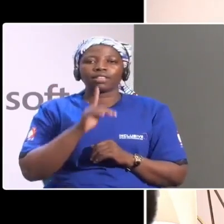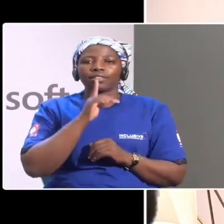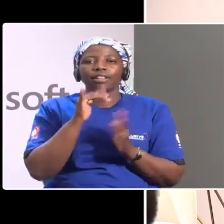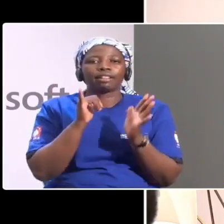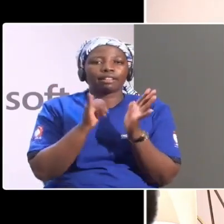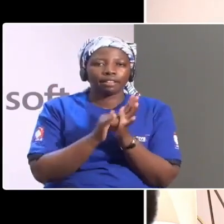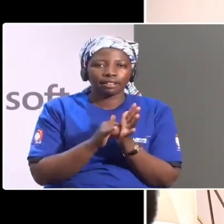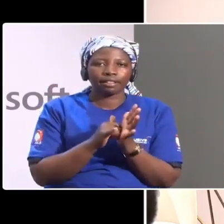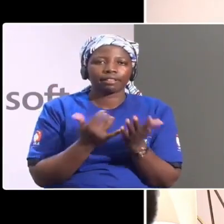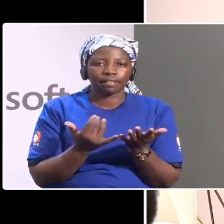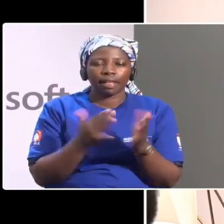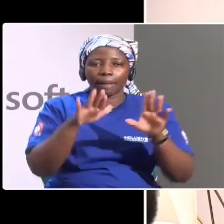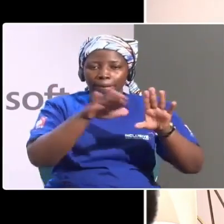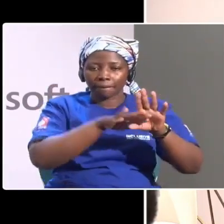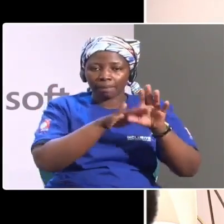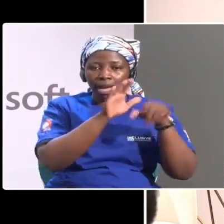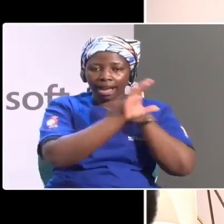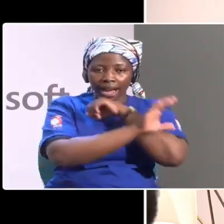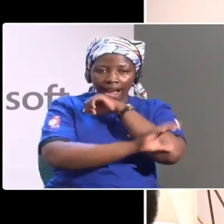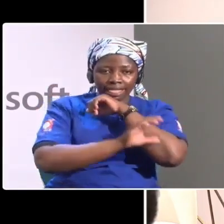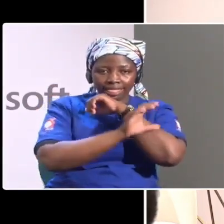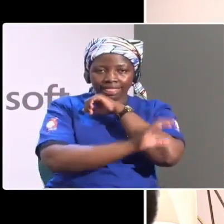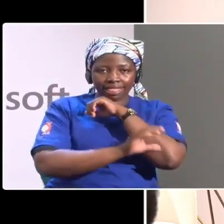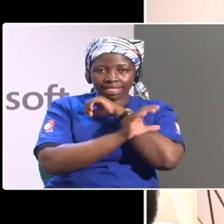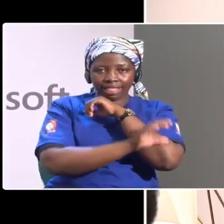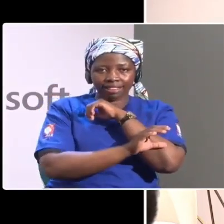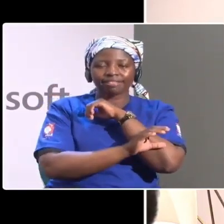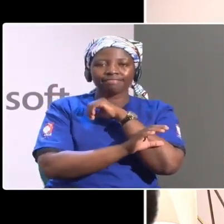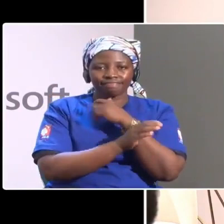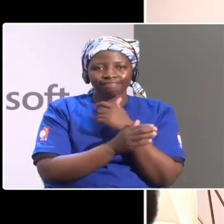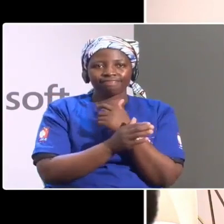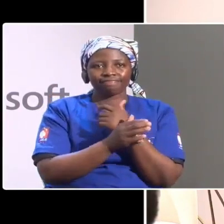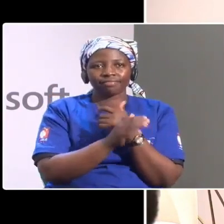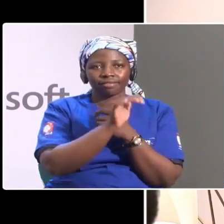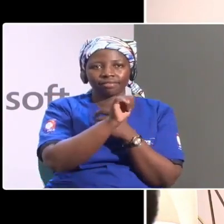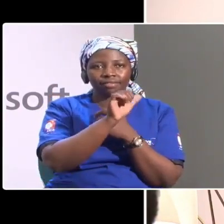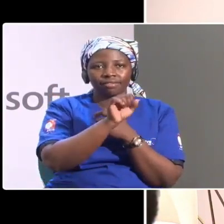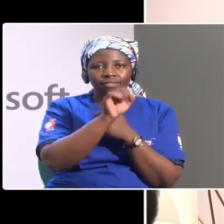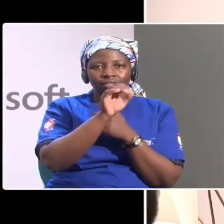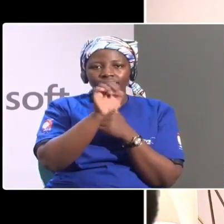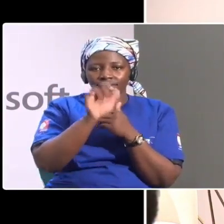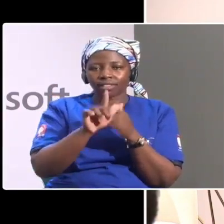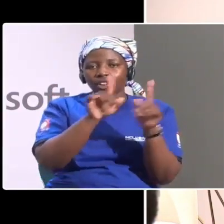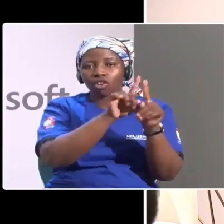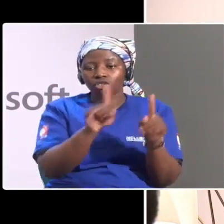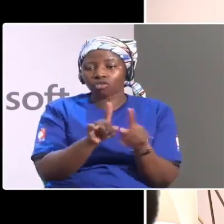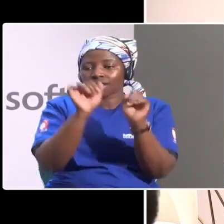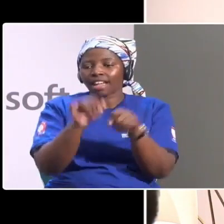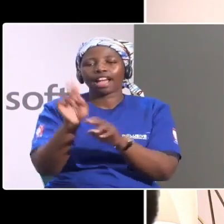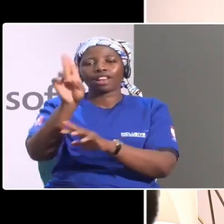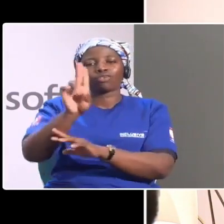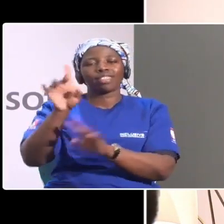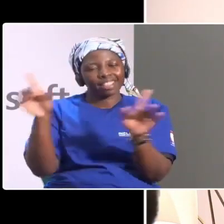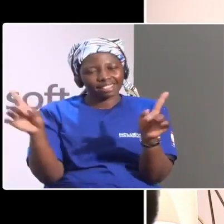that member states within or member states of ASO can adopt